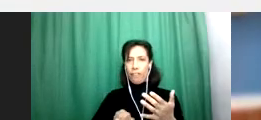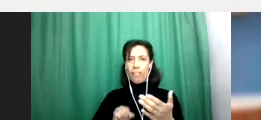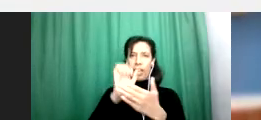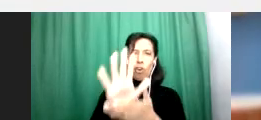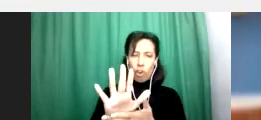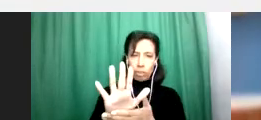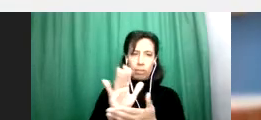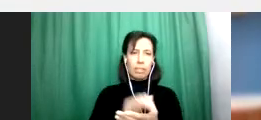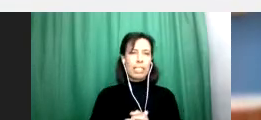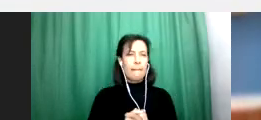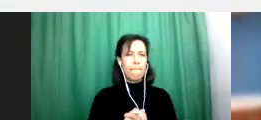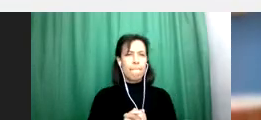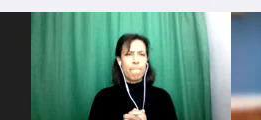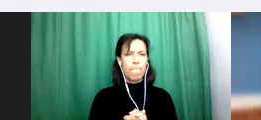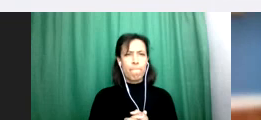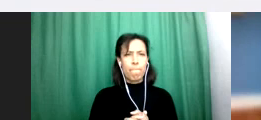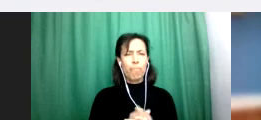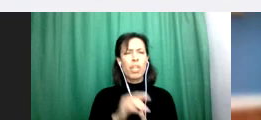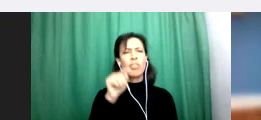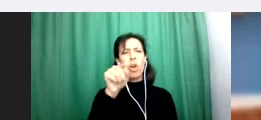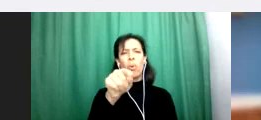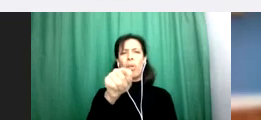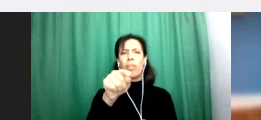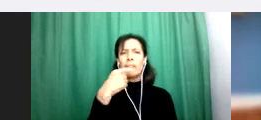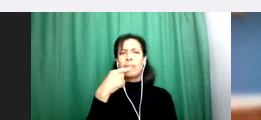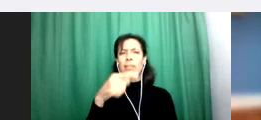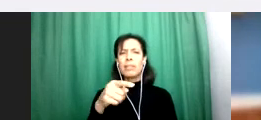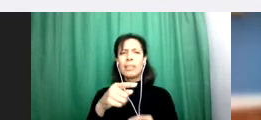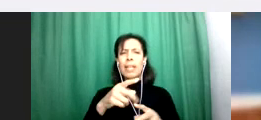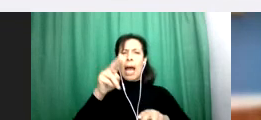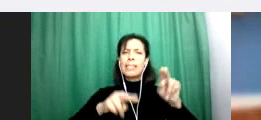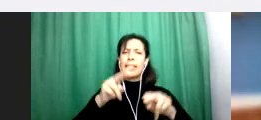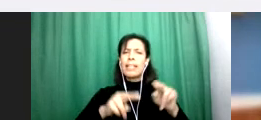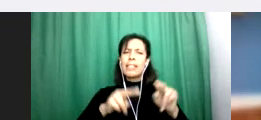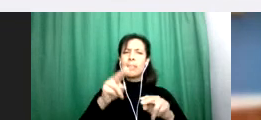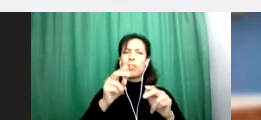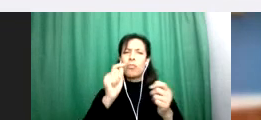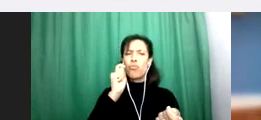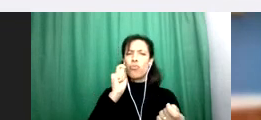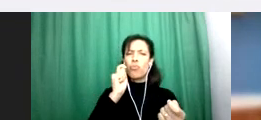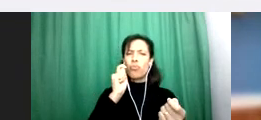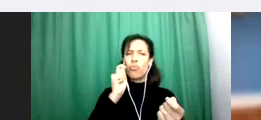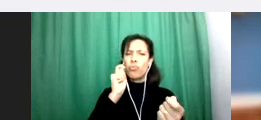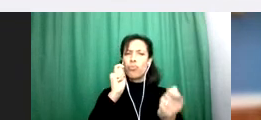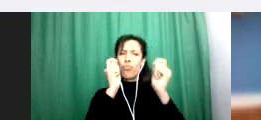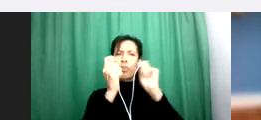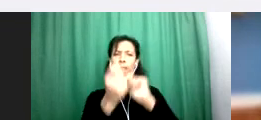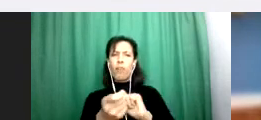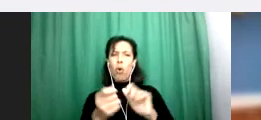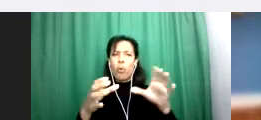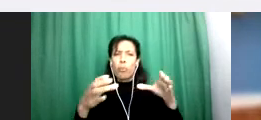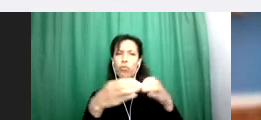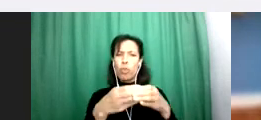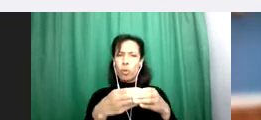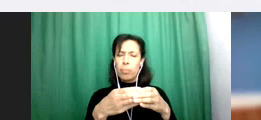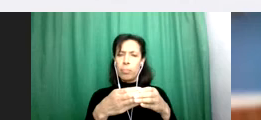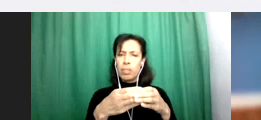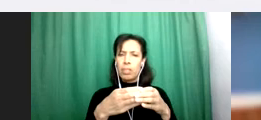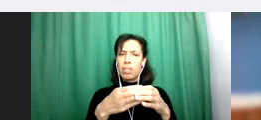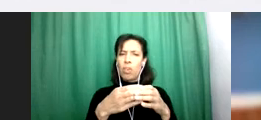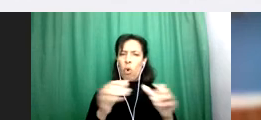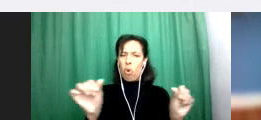assessment reform group. So the authors of this particular document are the Assessment Reform Group, abbreviated as